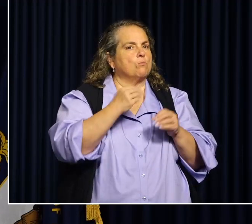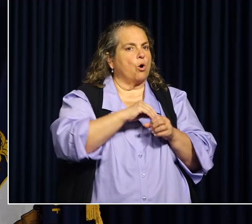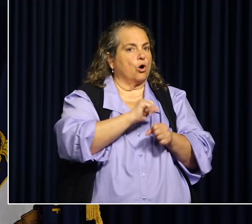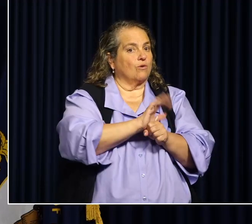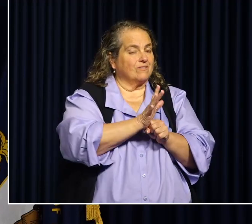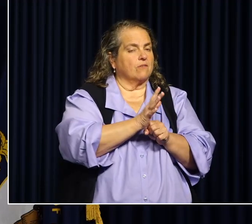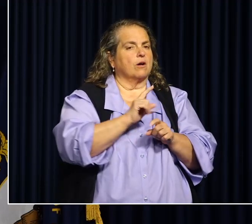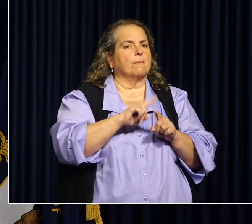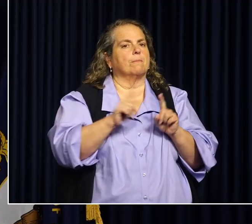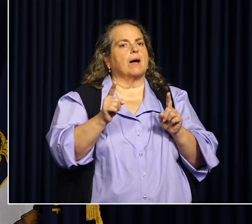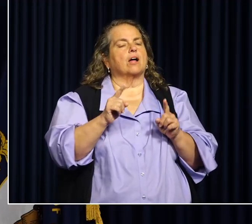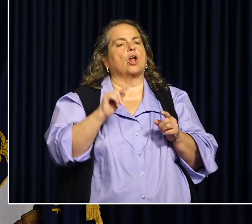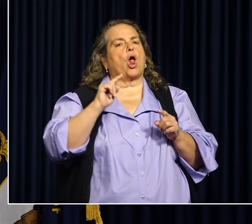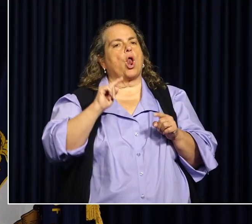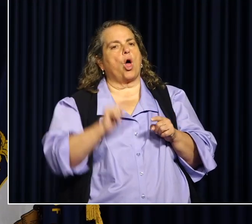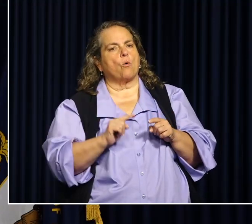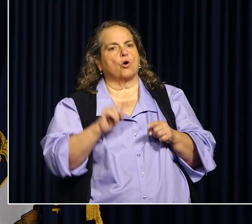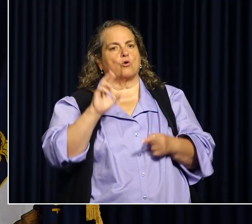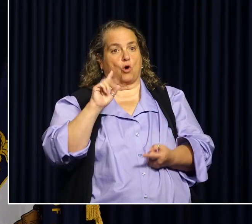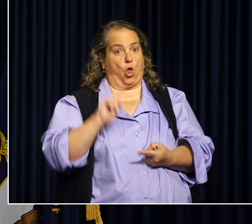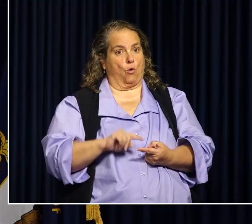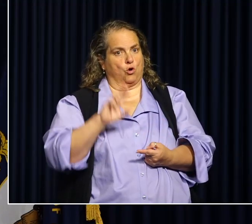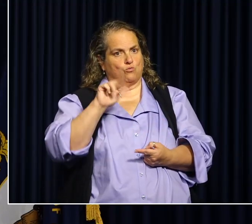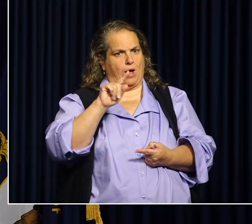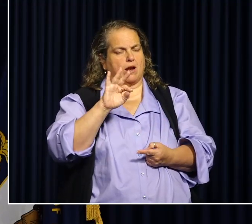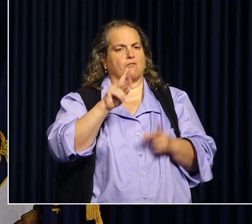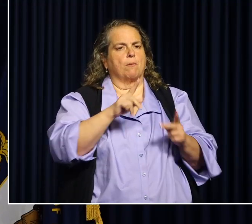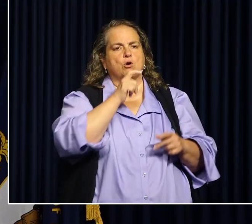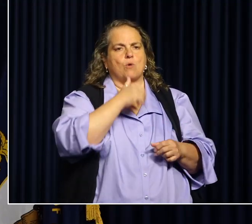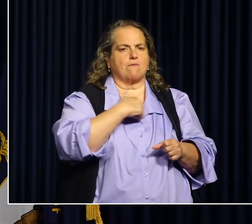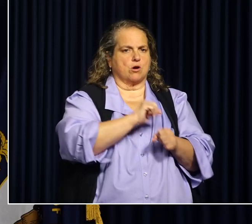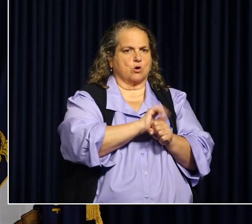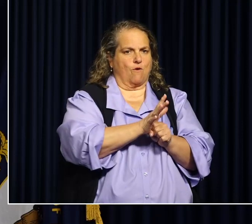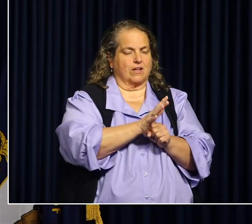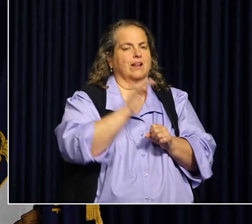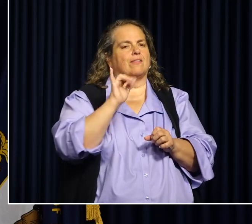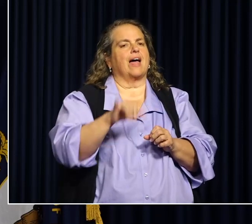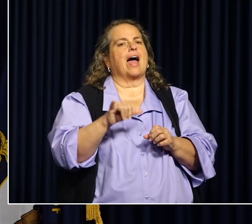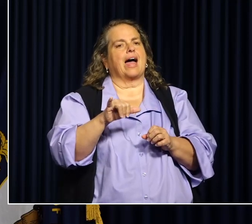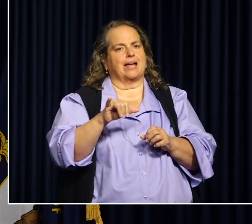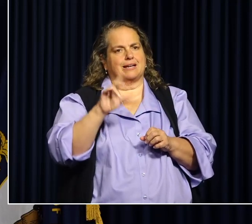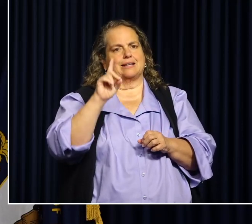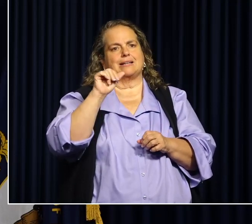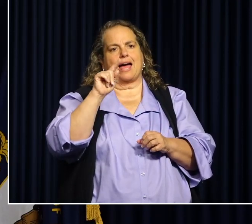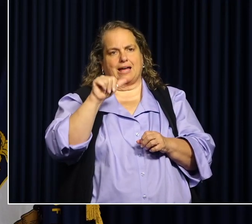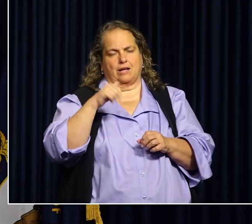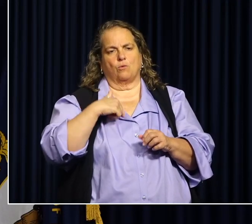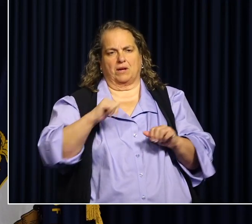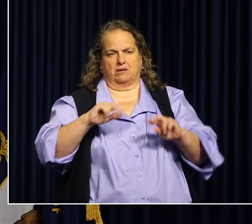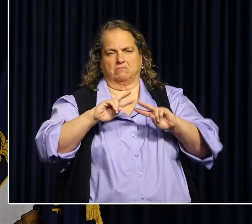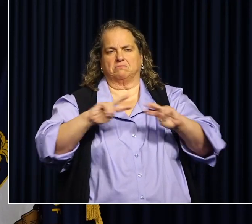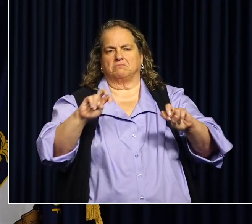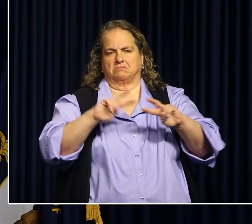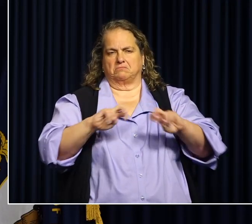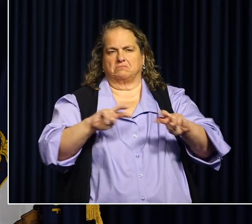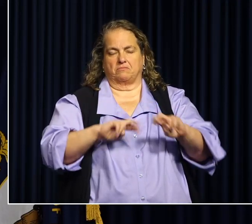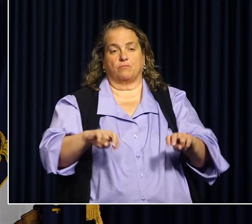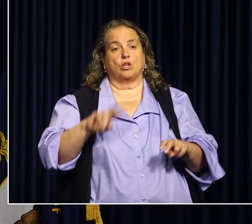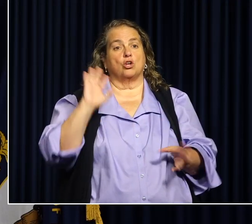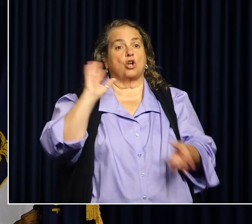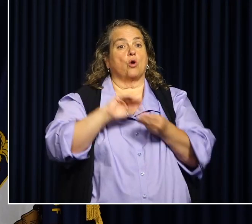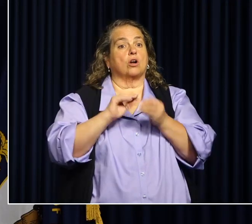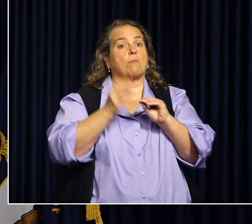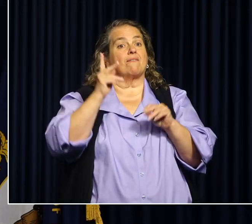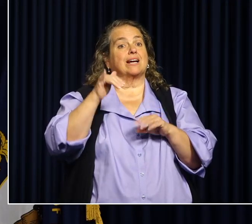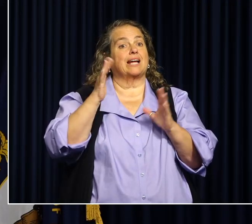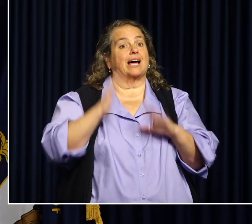positivity rate, and we believe that we can work through that data so that we know what we're seeing. Total number of Kentuckians ever